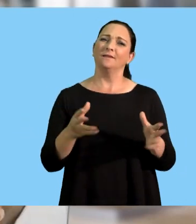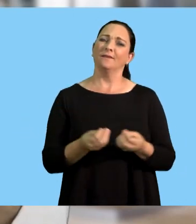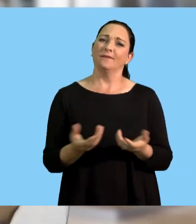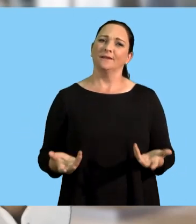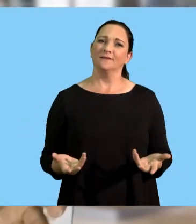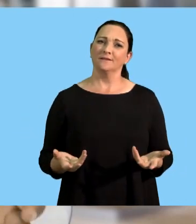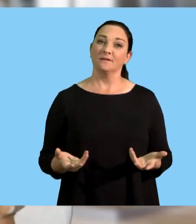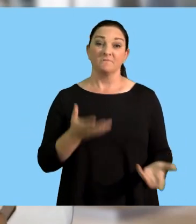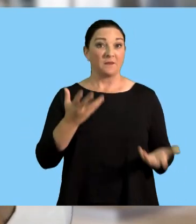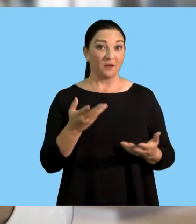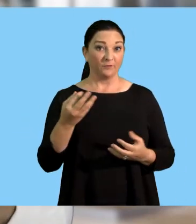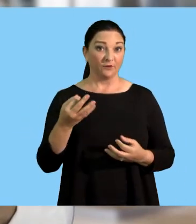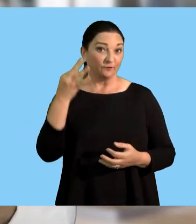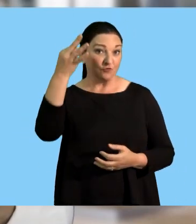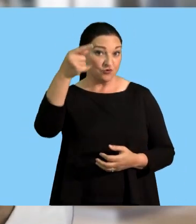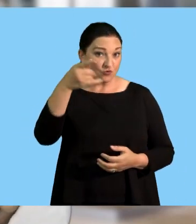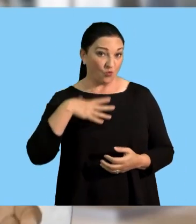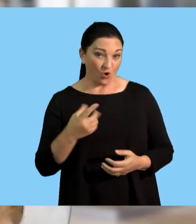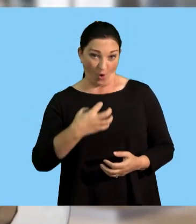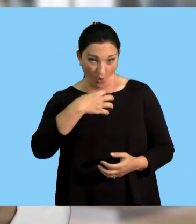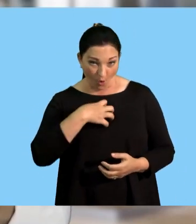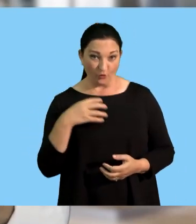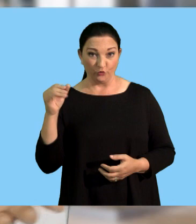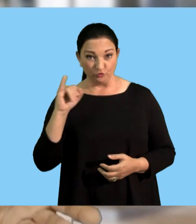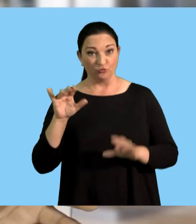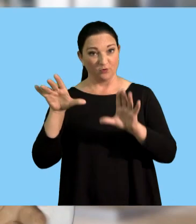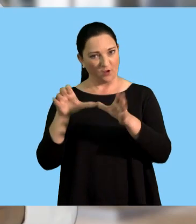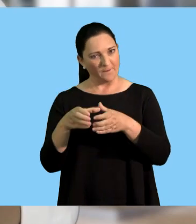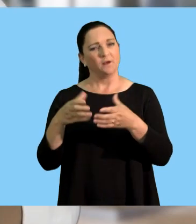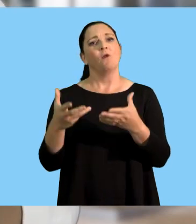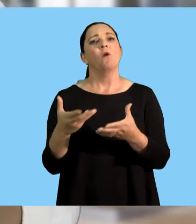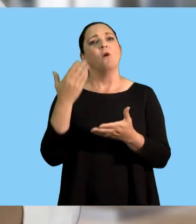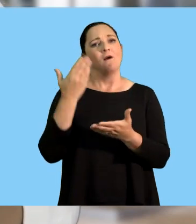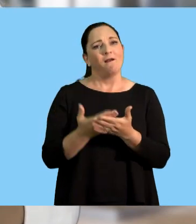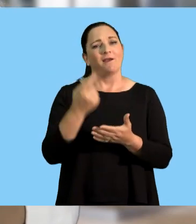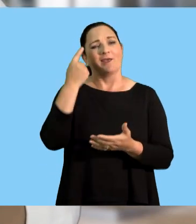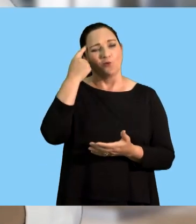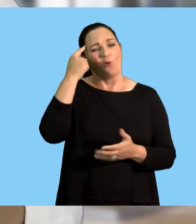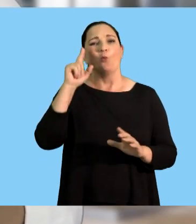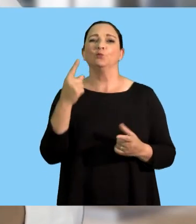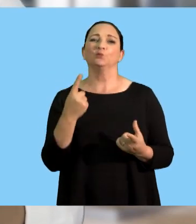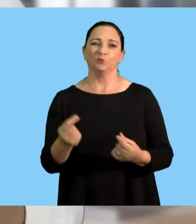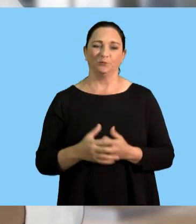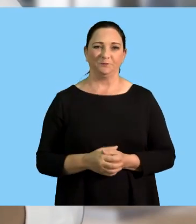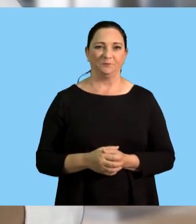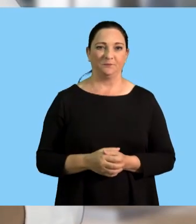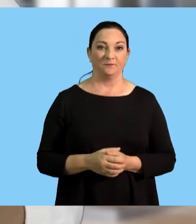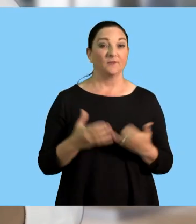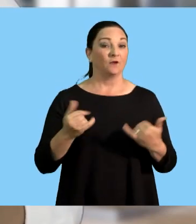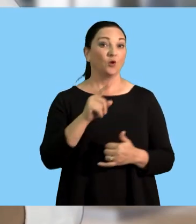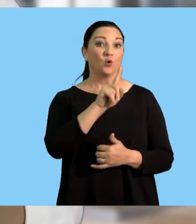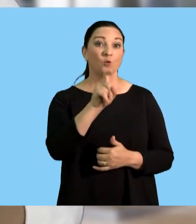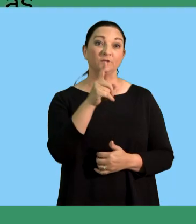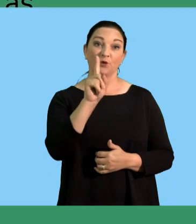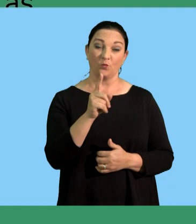should it happen that you start your own insurance company, you'd be in a better position to deal with such scenarios. So now, the question